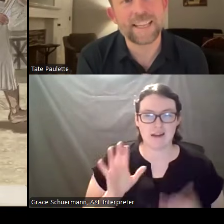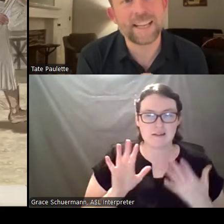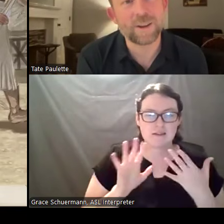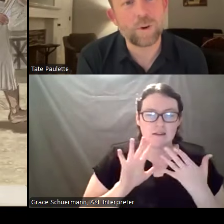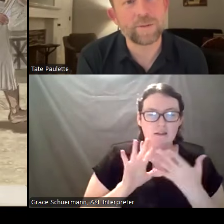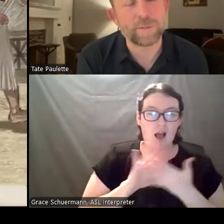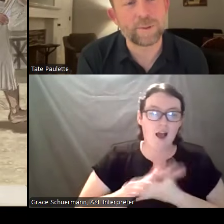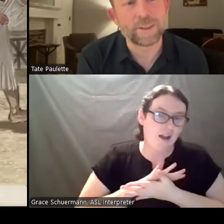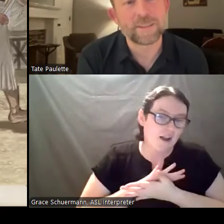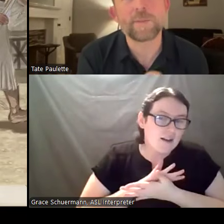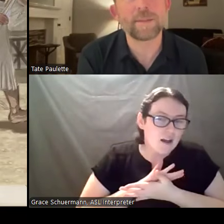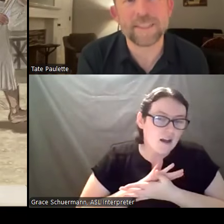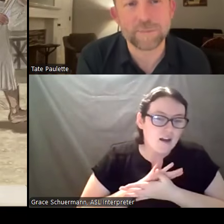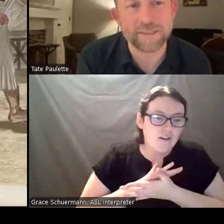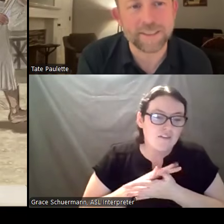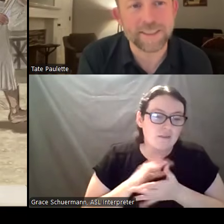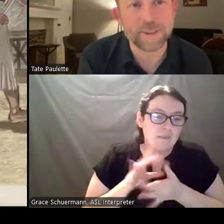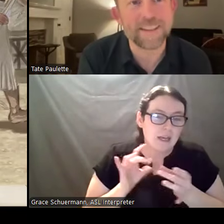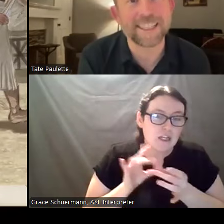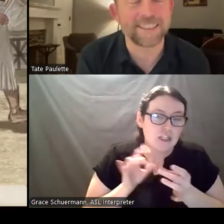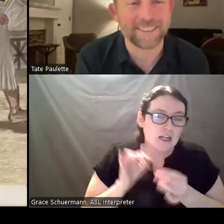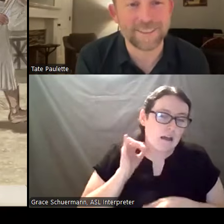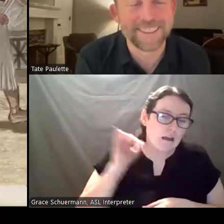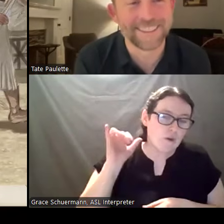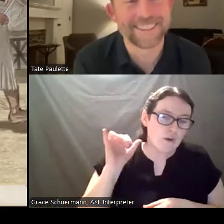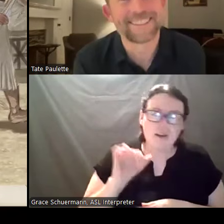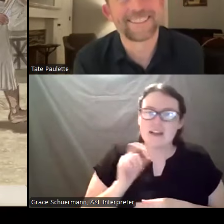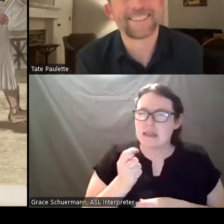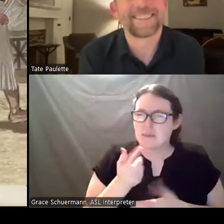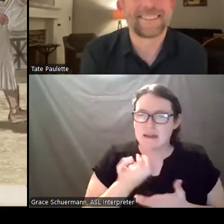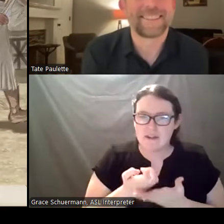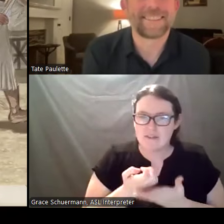I can't quite remember. So there might be a little bit of evidence, but it's not extensive.